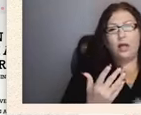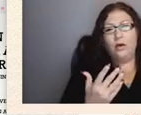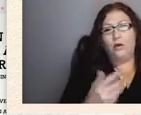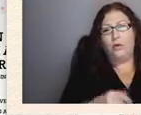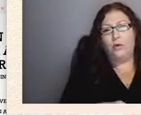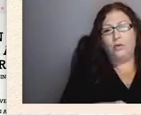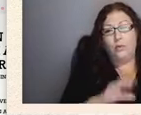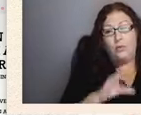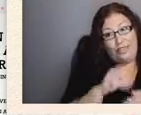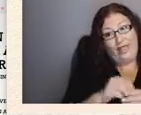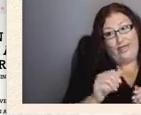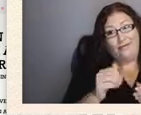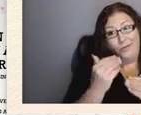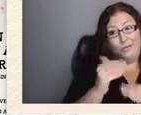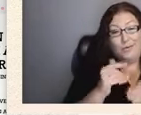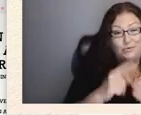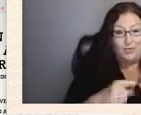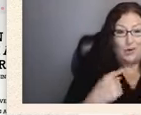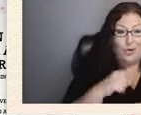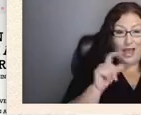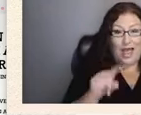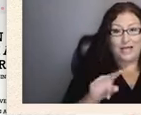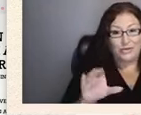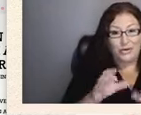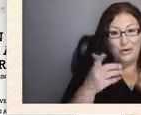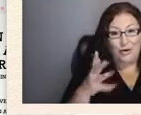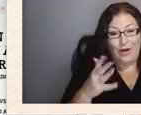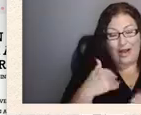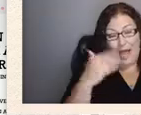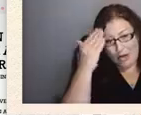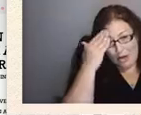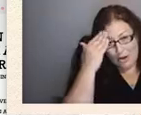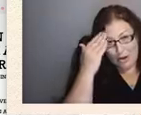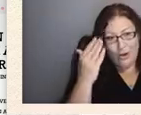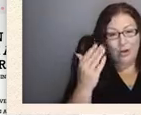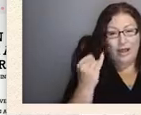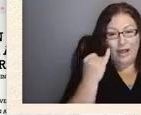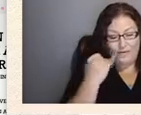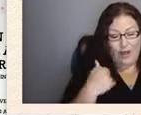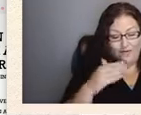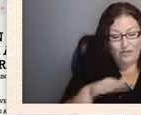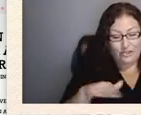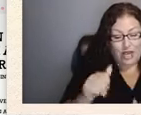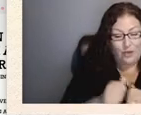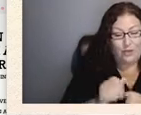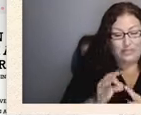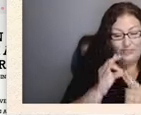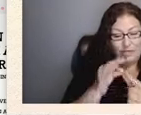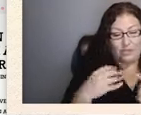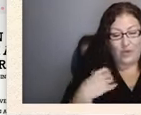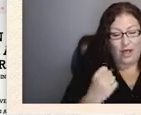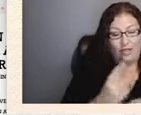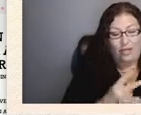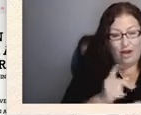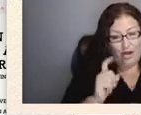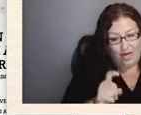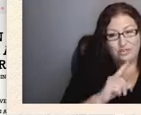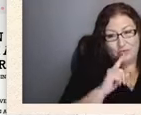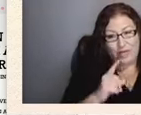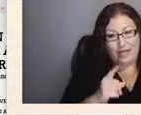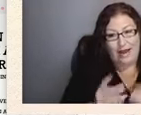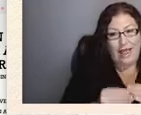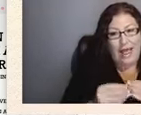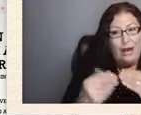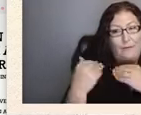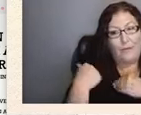parameters of what we're asking you to do already, because I know if you have a child with special healthcare need, that puts an added burden on you, but